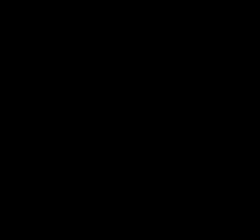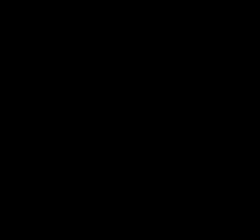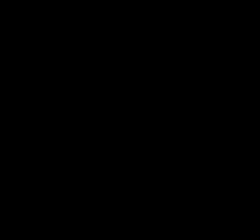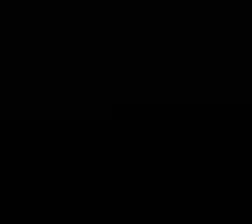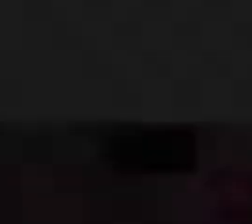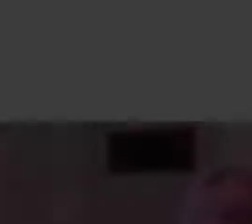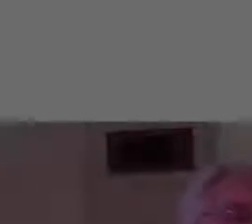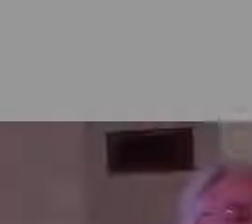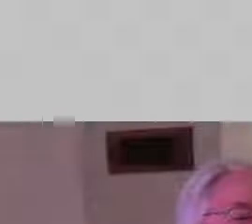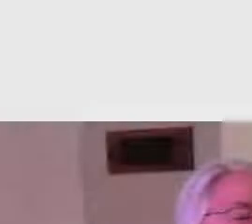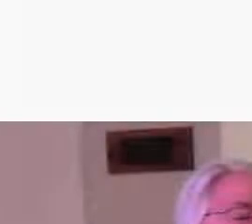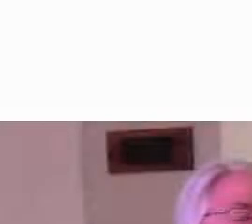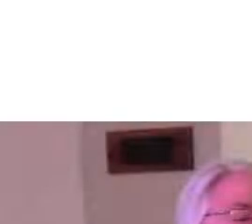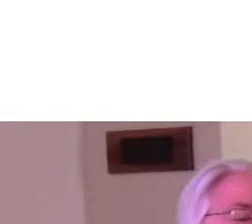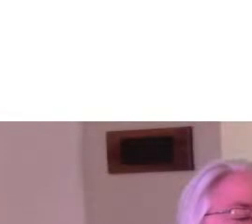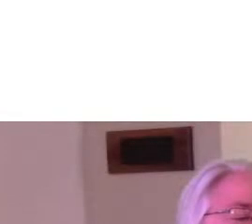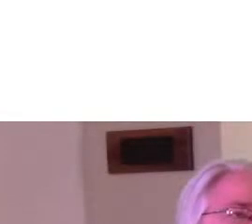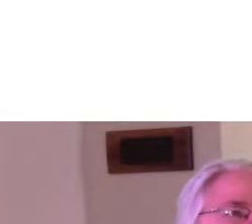hymnal.